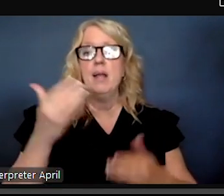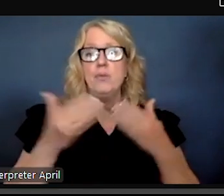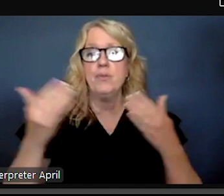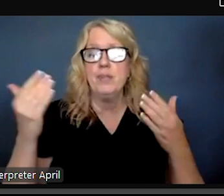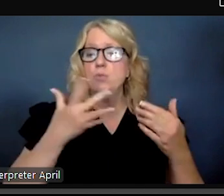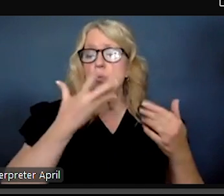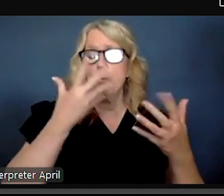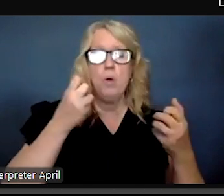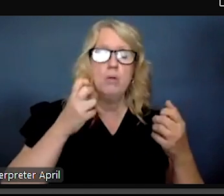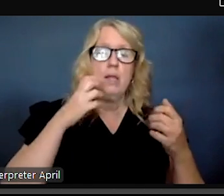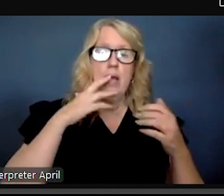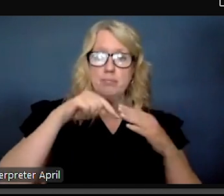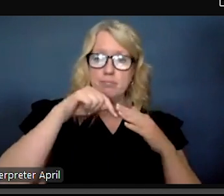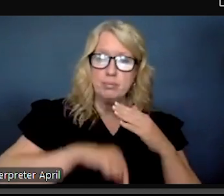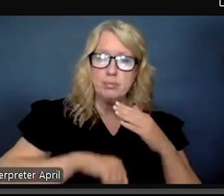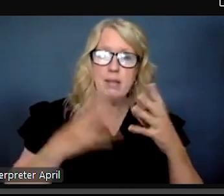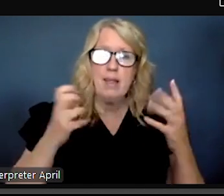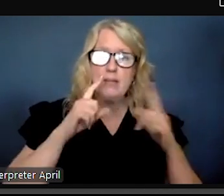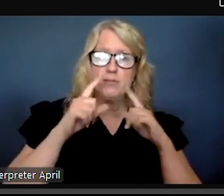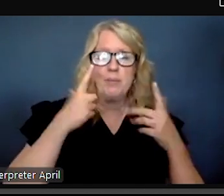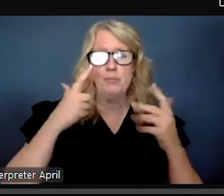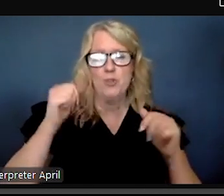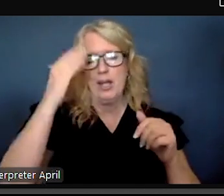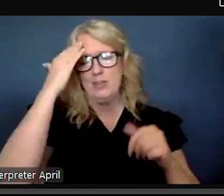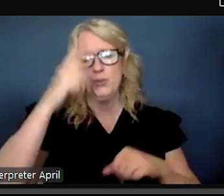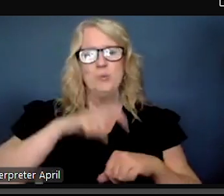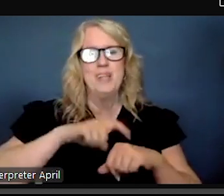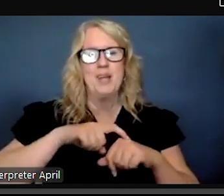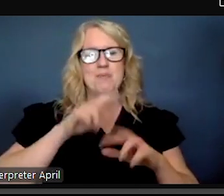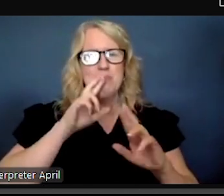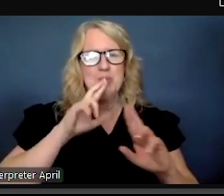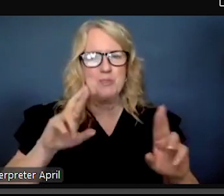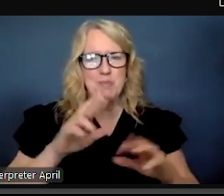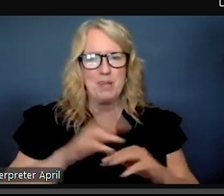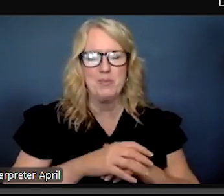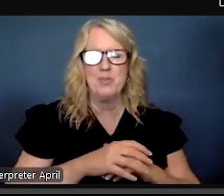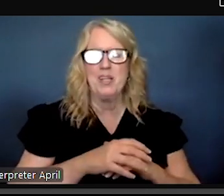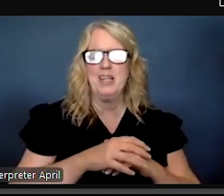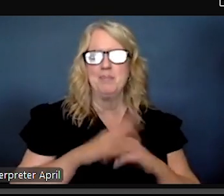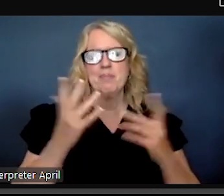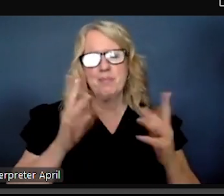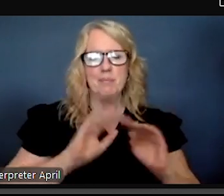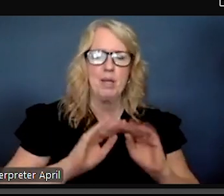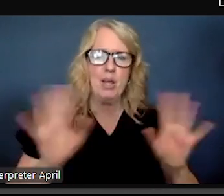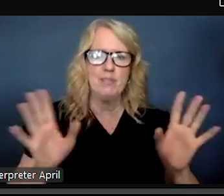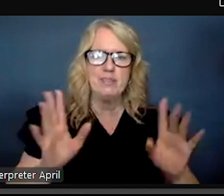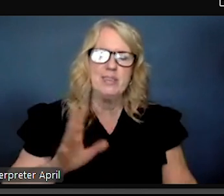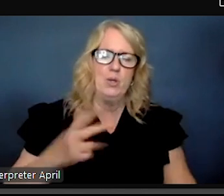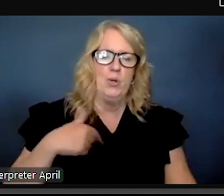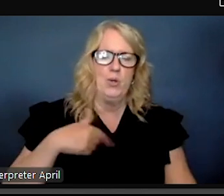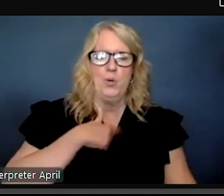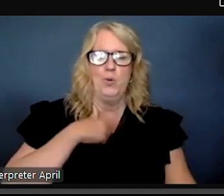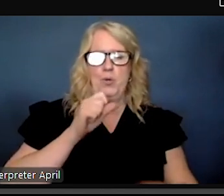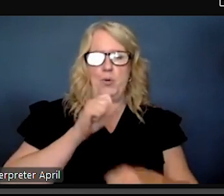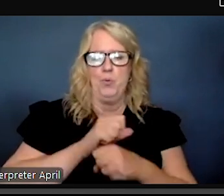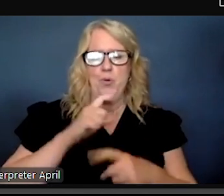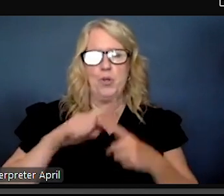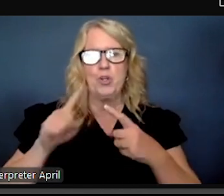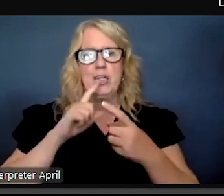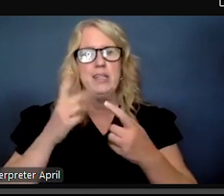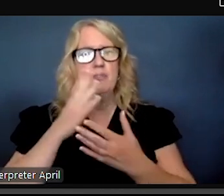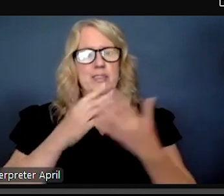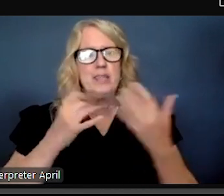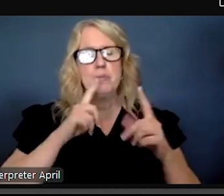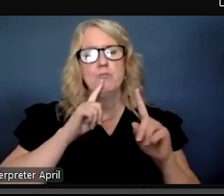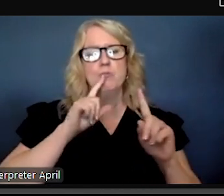spend a lot of time talking on because I'm trying to be mindful of our time. But obviously, we are working on a complement of someone to respond in